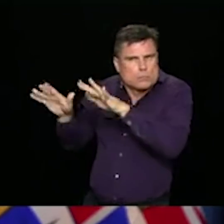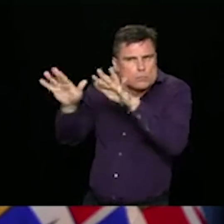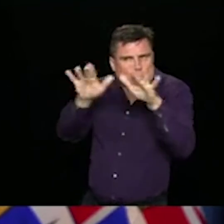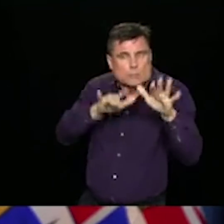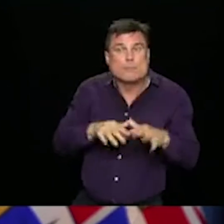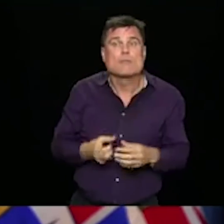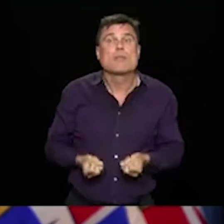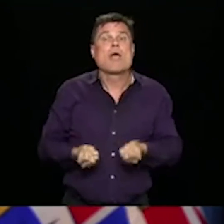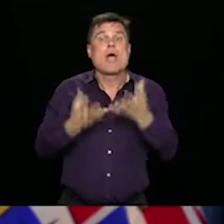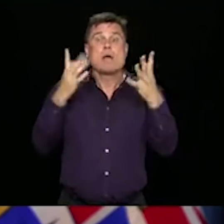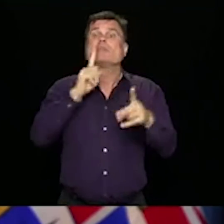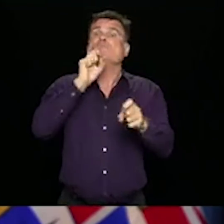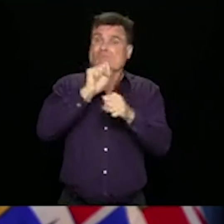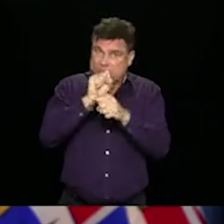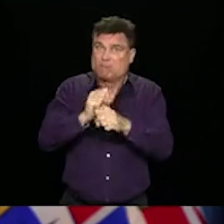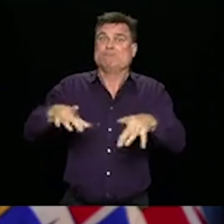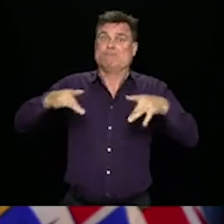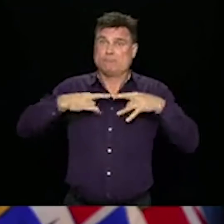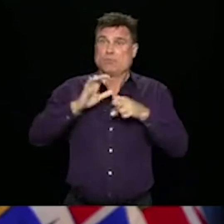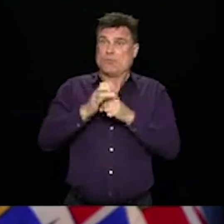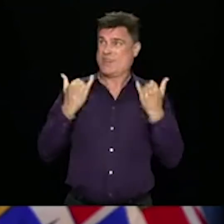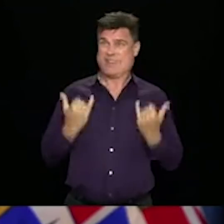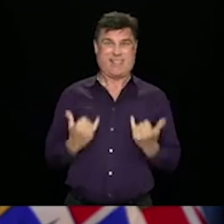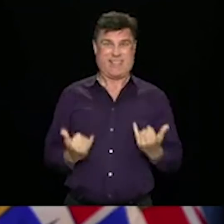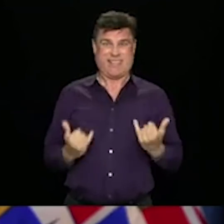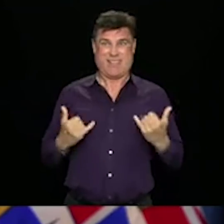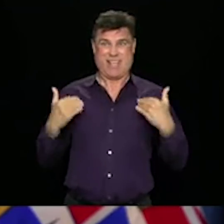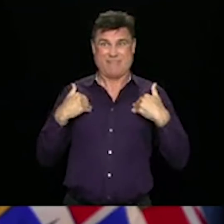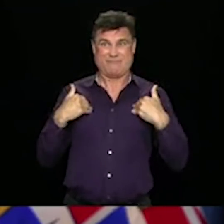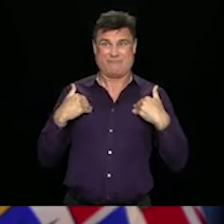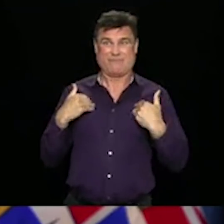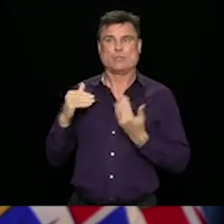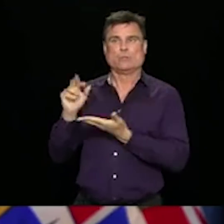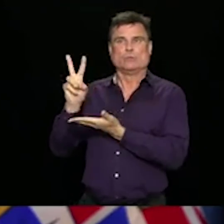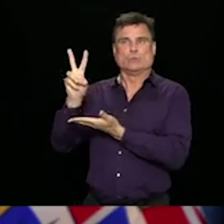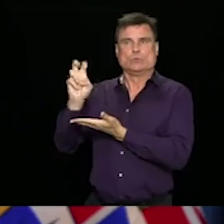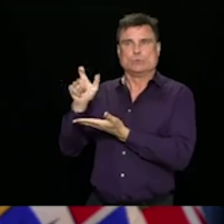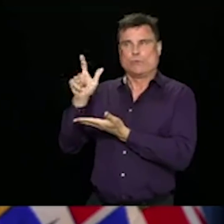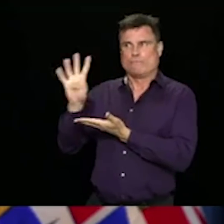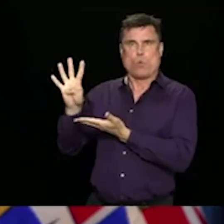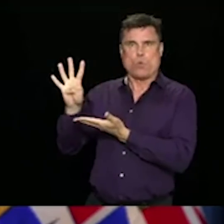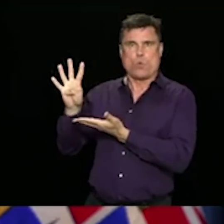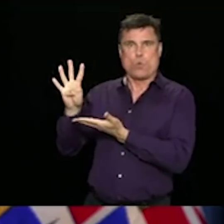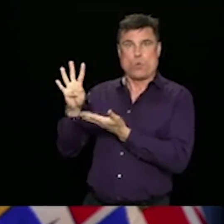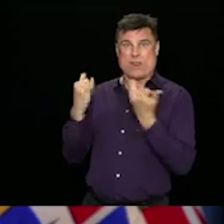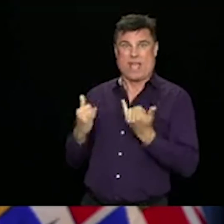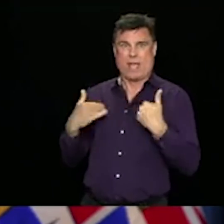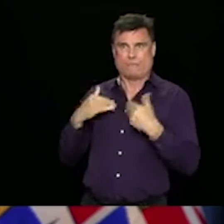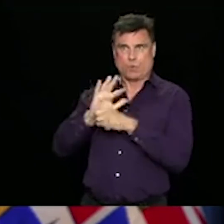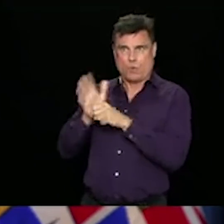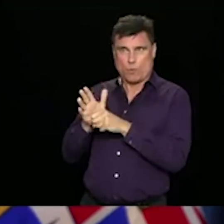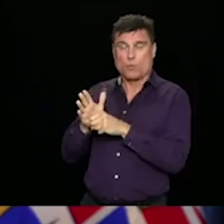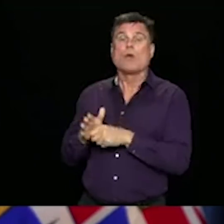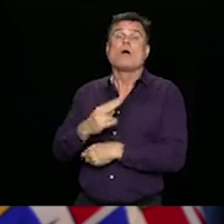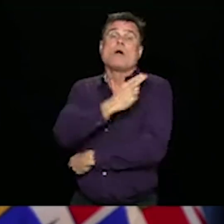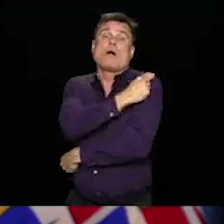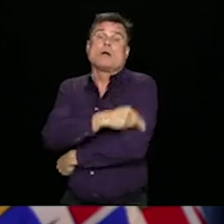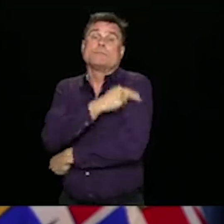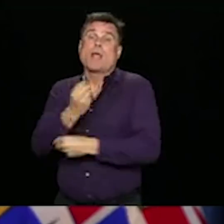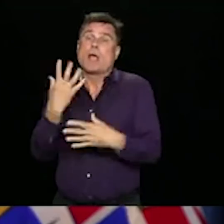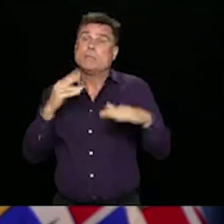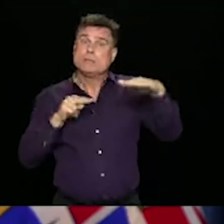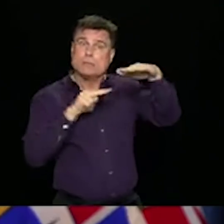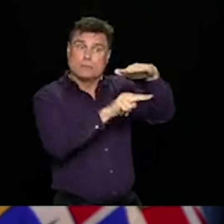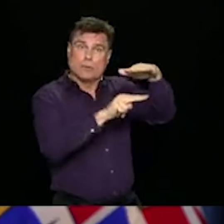224 active cases as of this morning, of those of whom 32 people are hospitalized